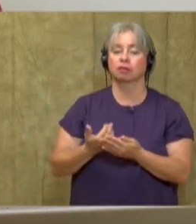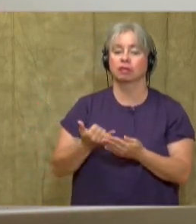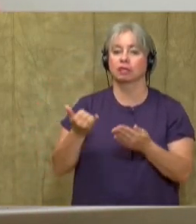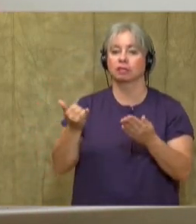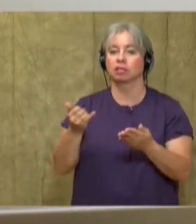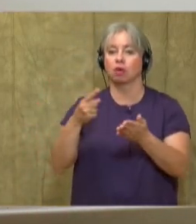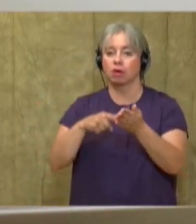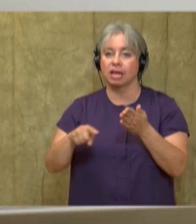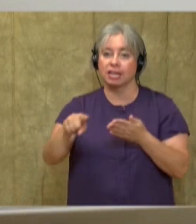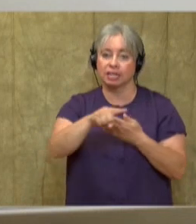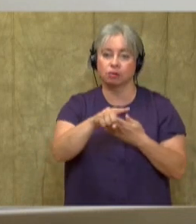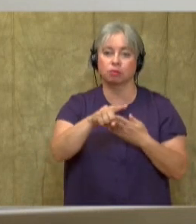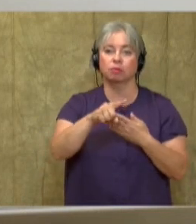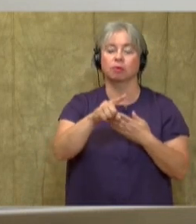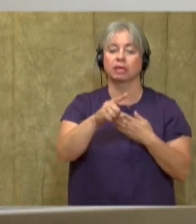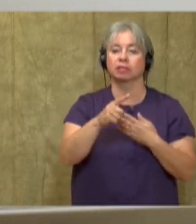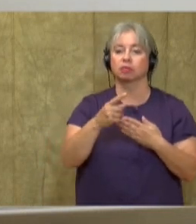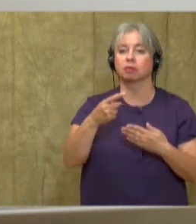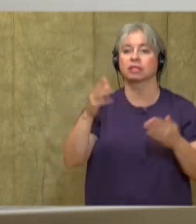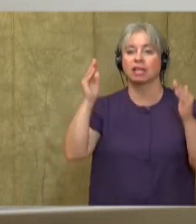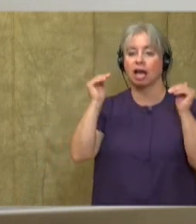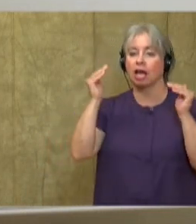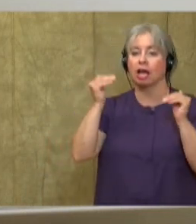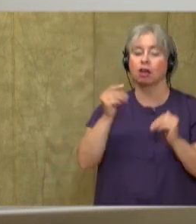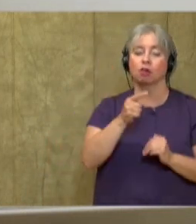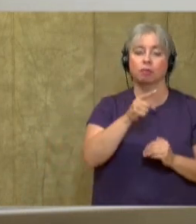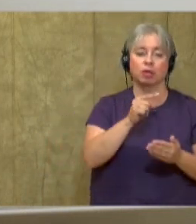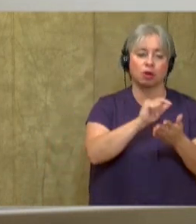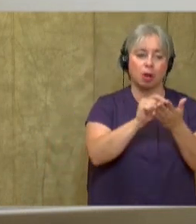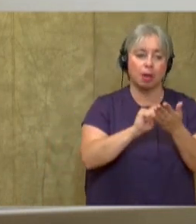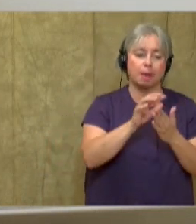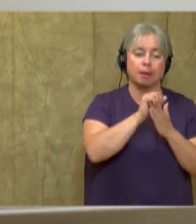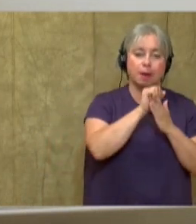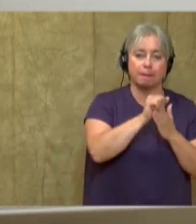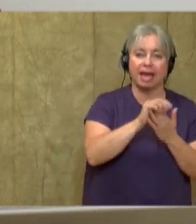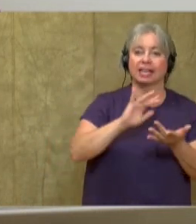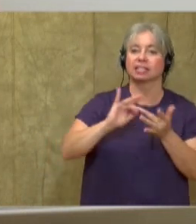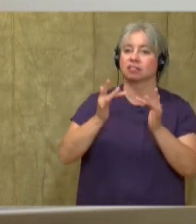next week. I hope that you finish your packets, finish your online